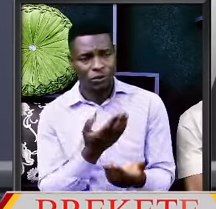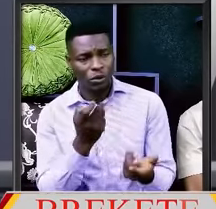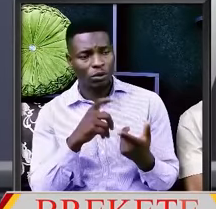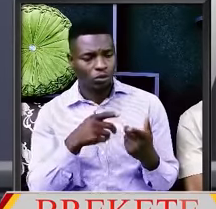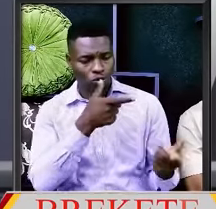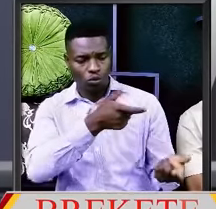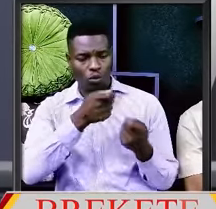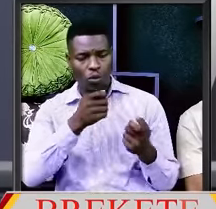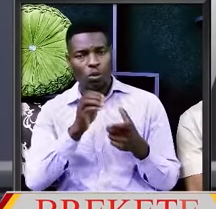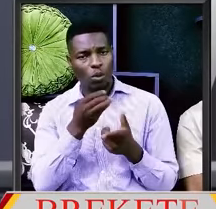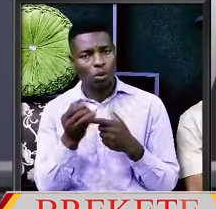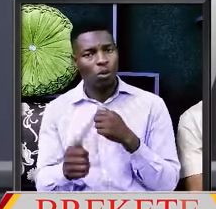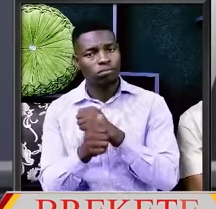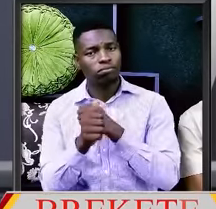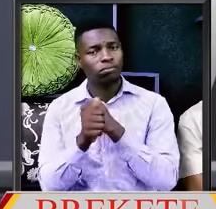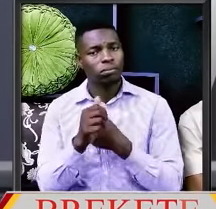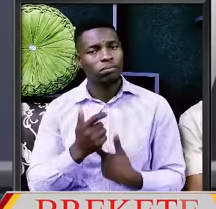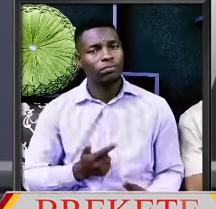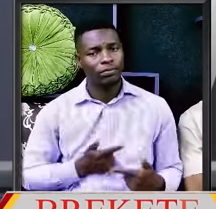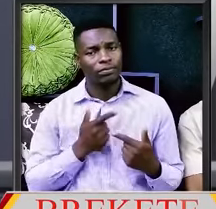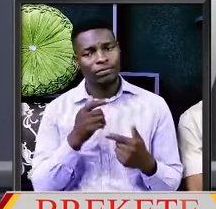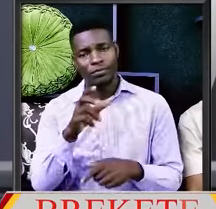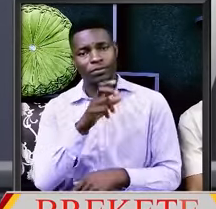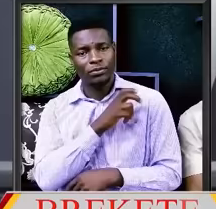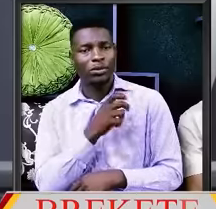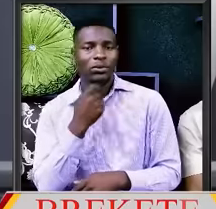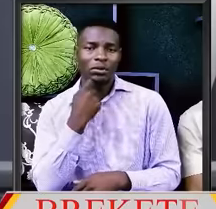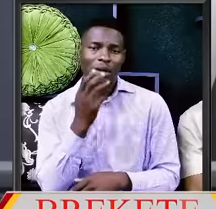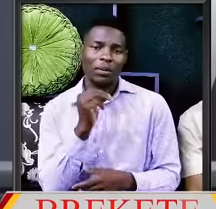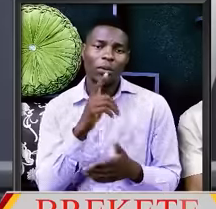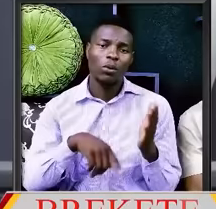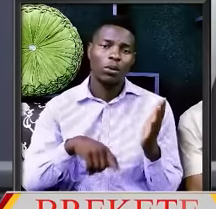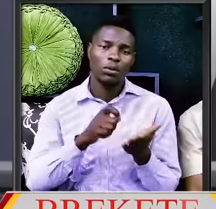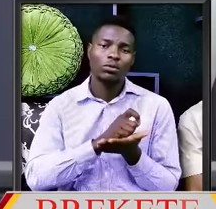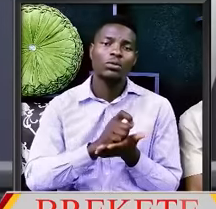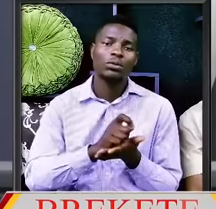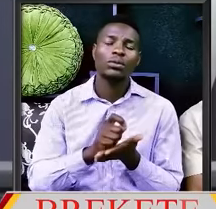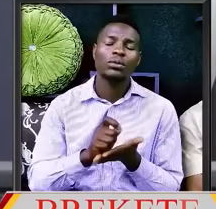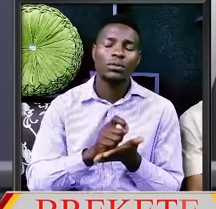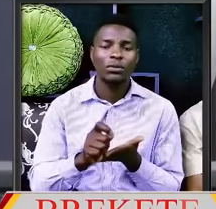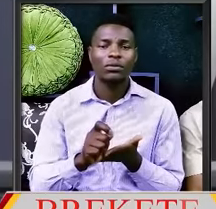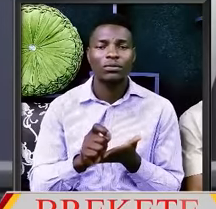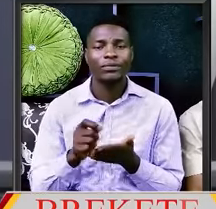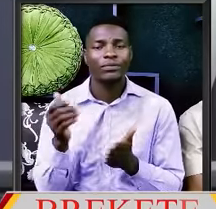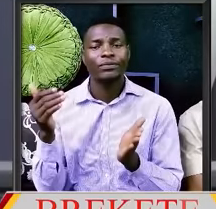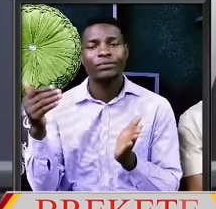threatening in life. Now police go even tell him waiting to write. Yes, sir. Yes, sir.